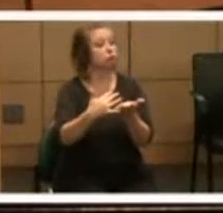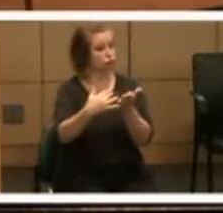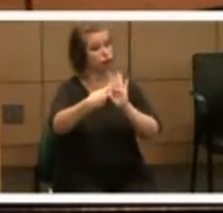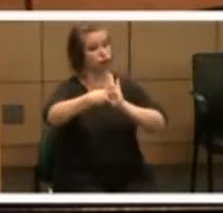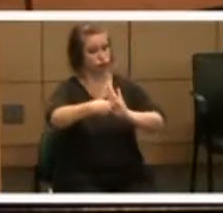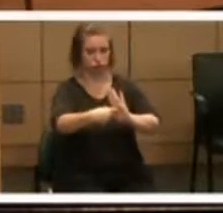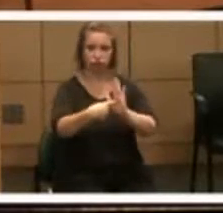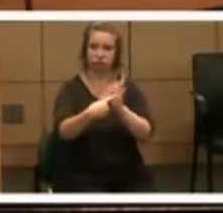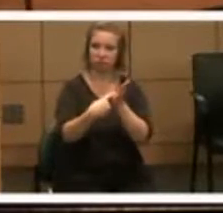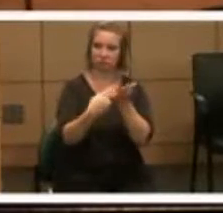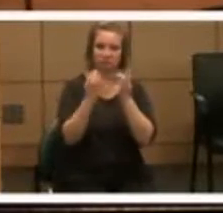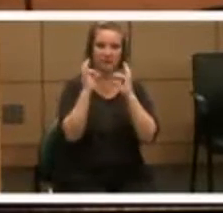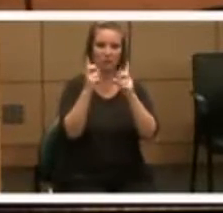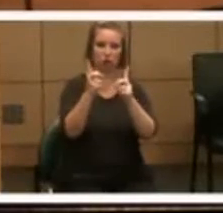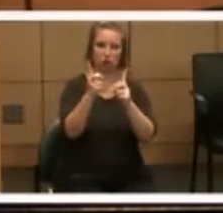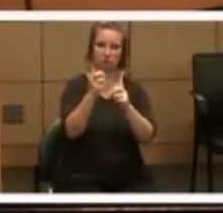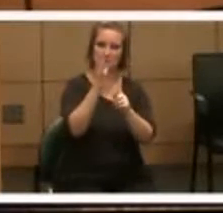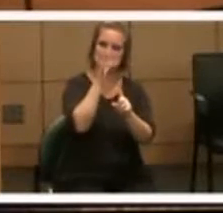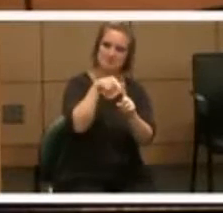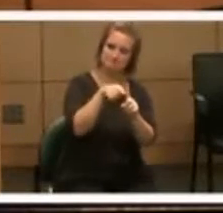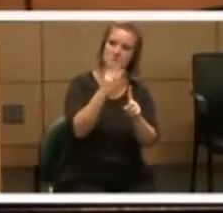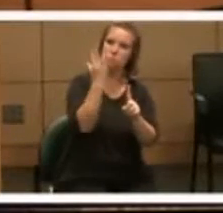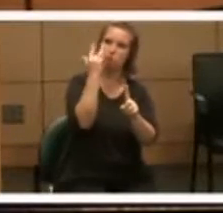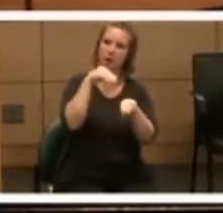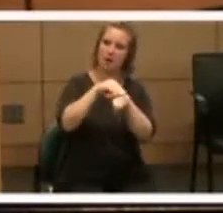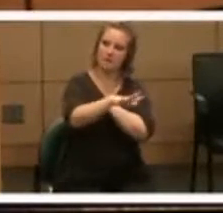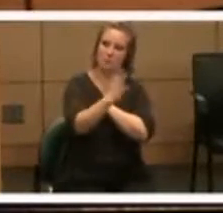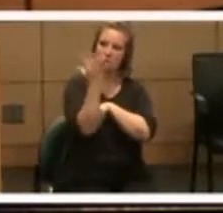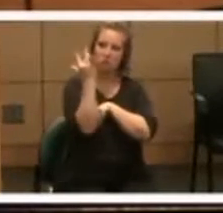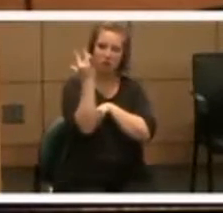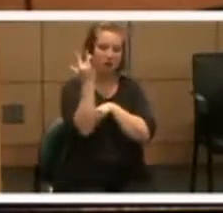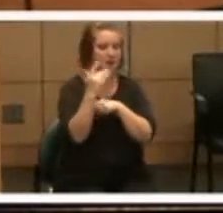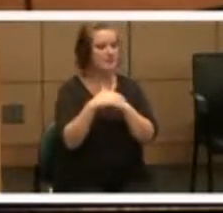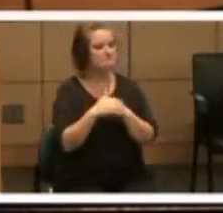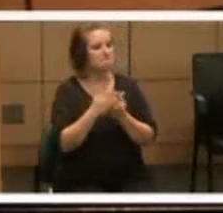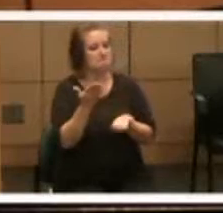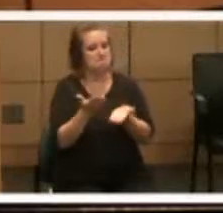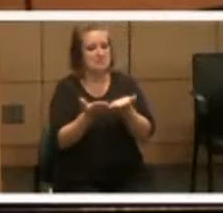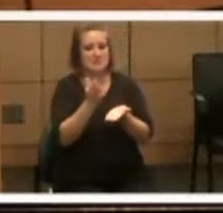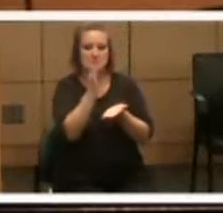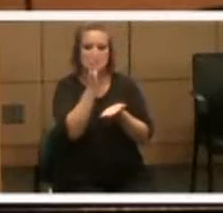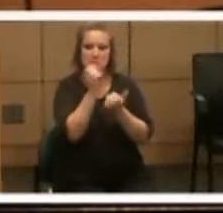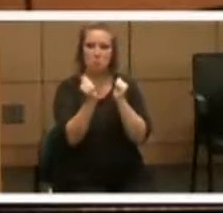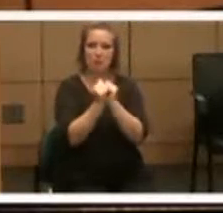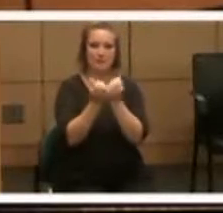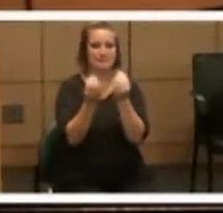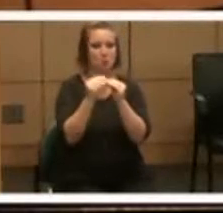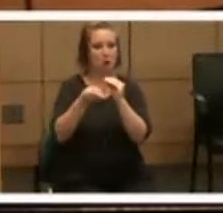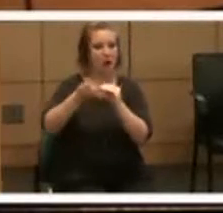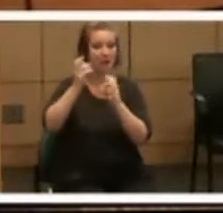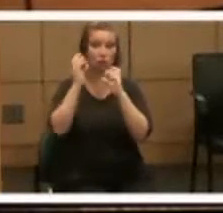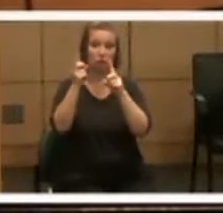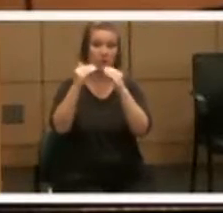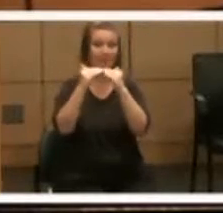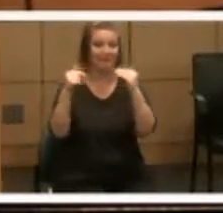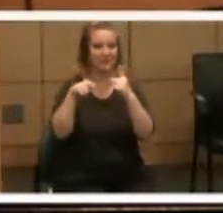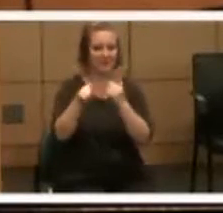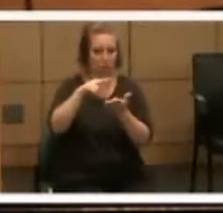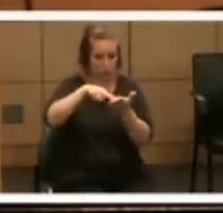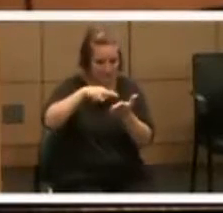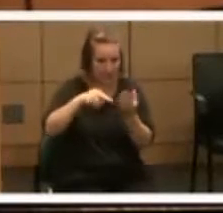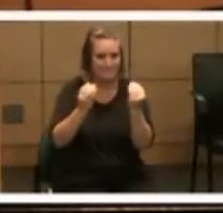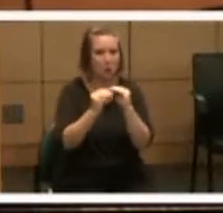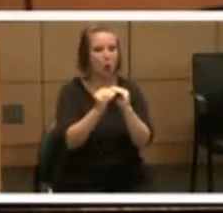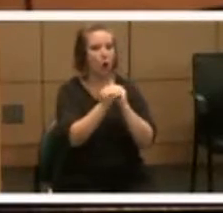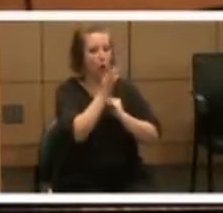why that education might have play a role. It may be that mothers with higher education levels are reading to their kids more, they're